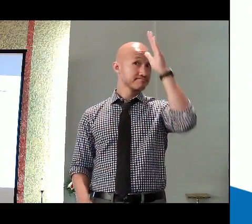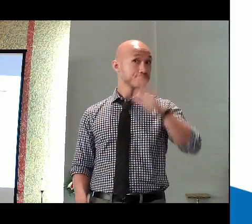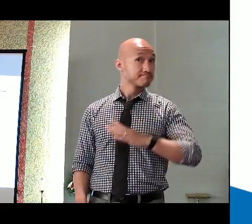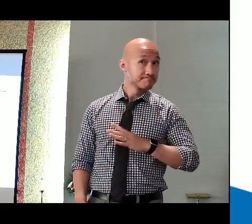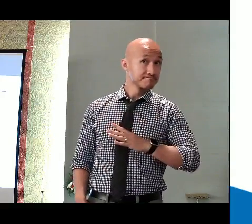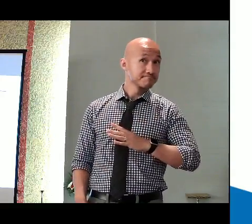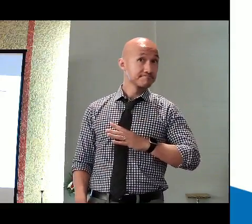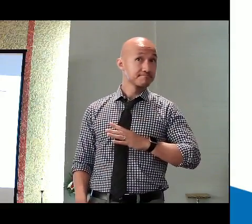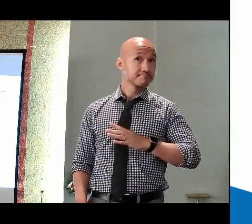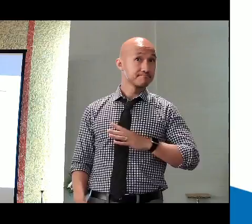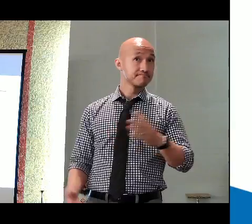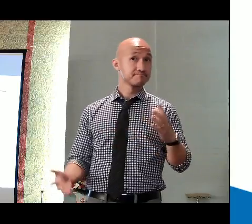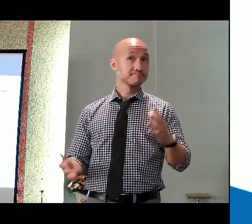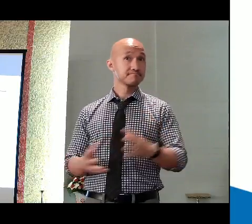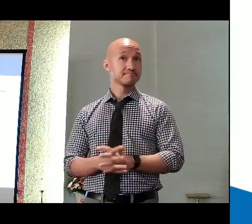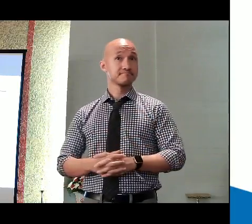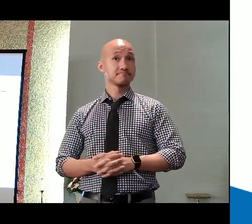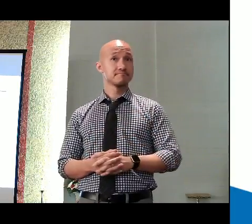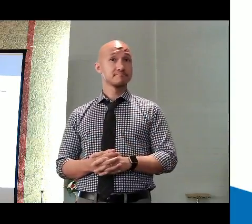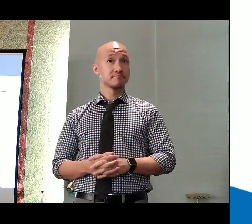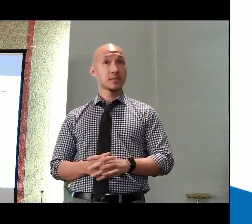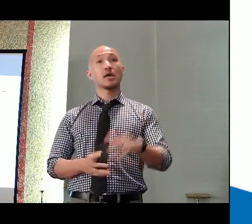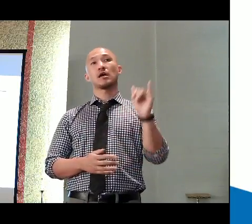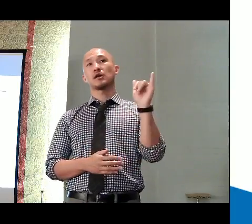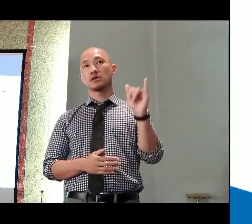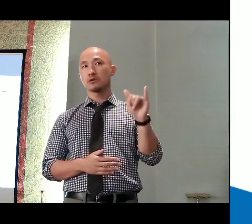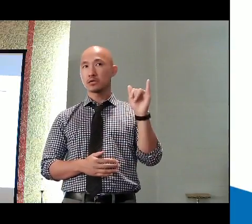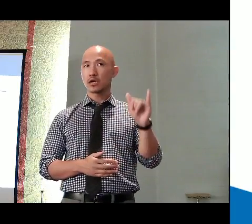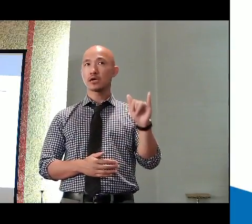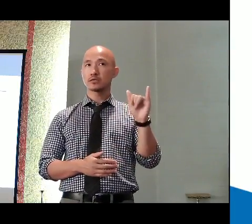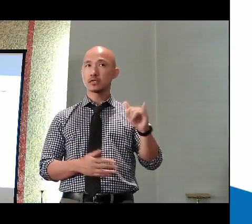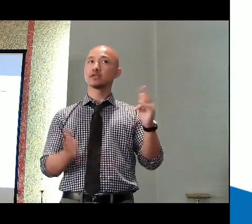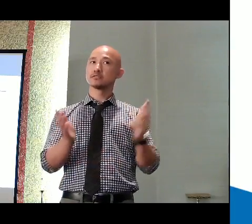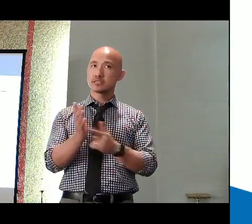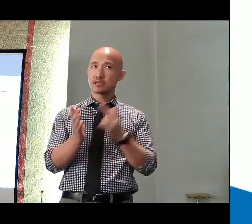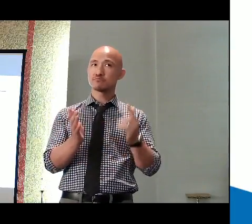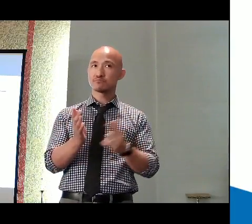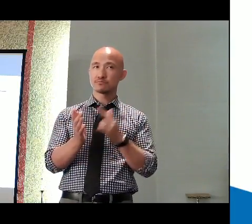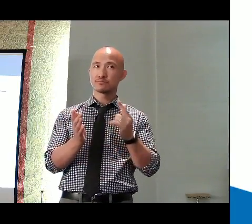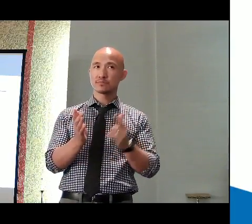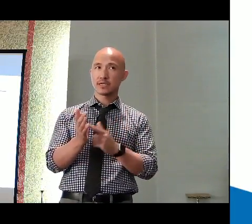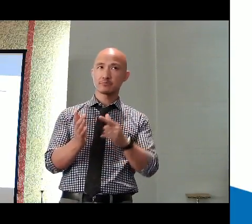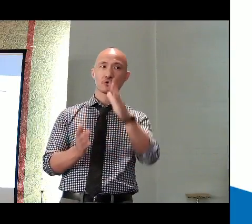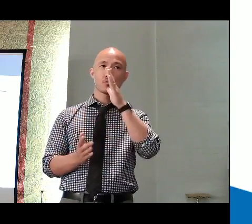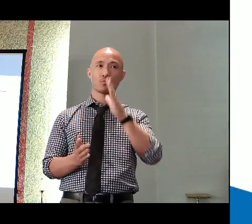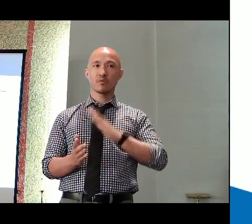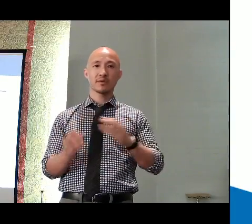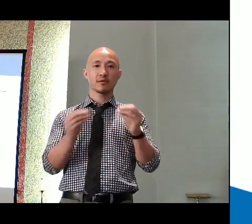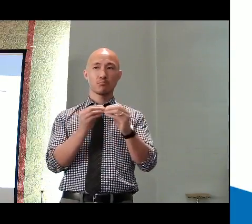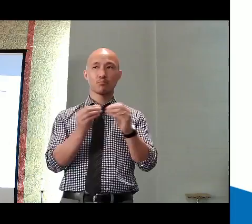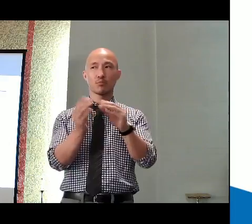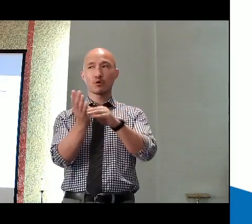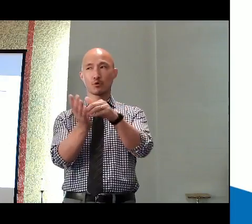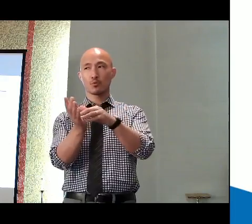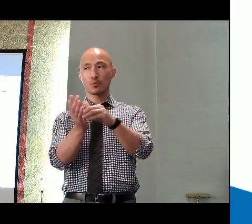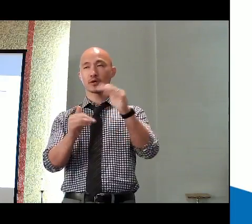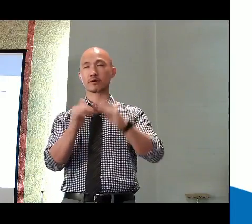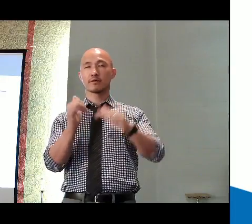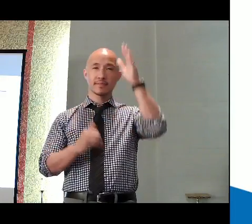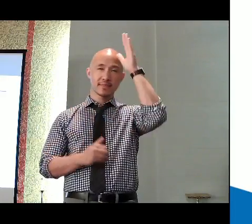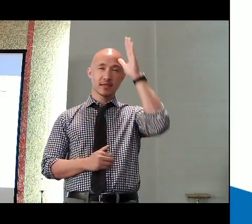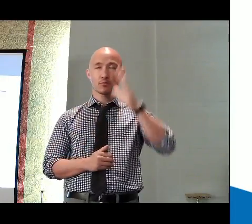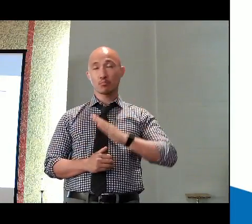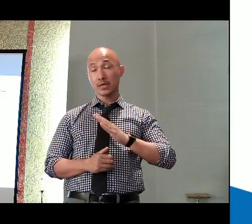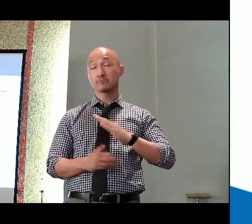absence of strength. Yes, we can say there's a disparity in physical strength. You know, men tend